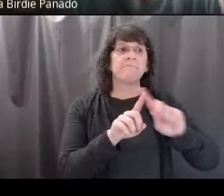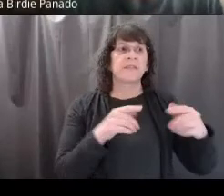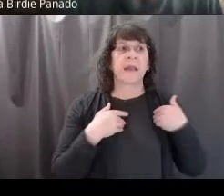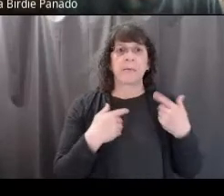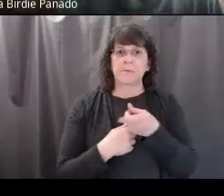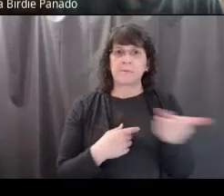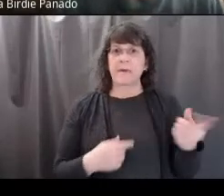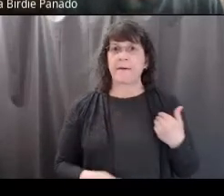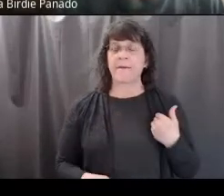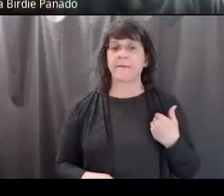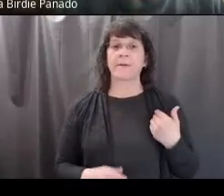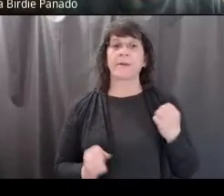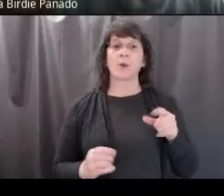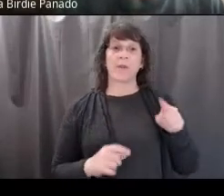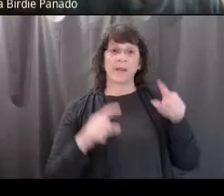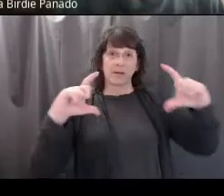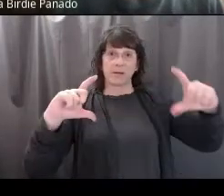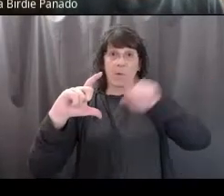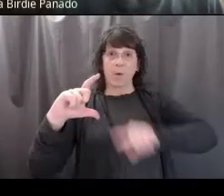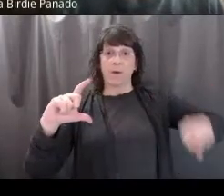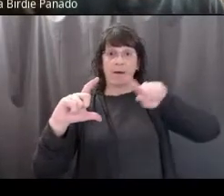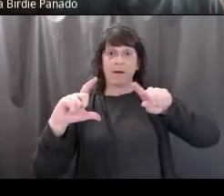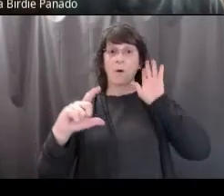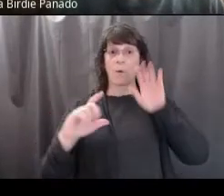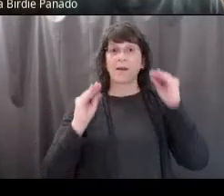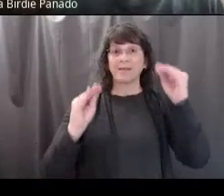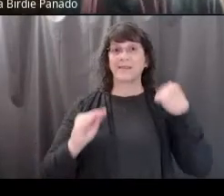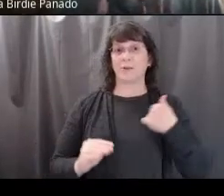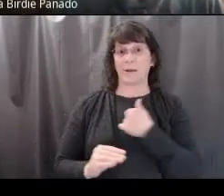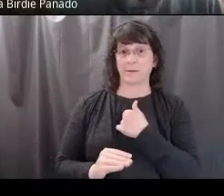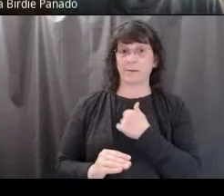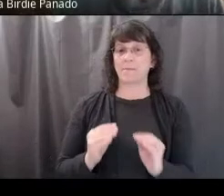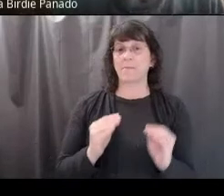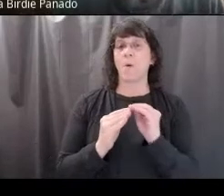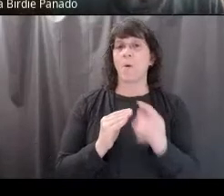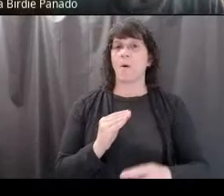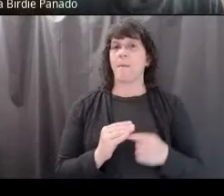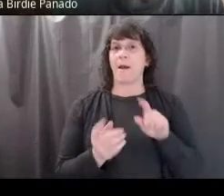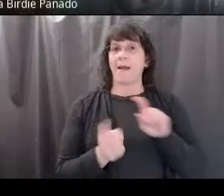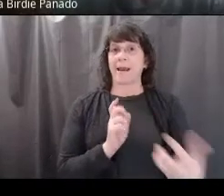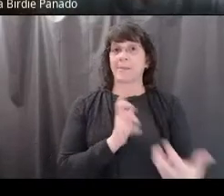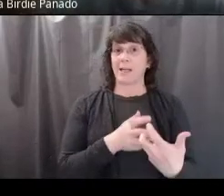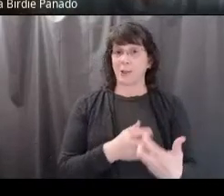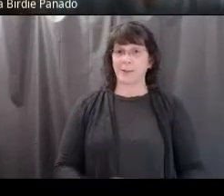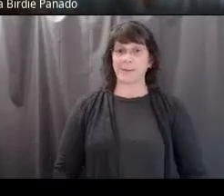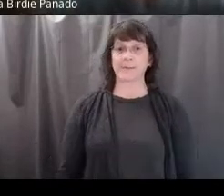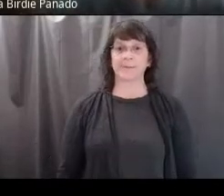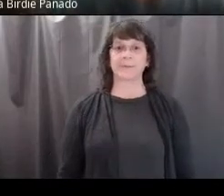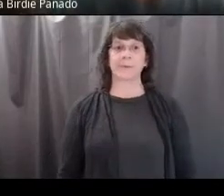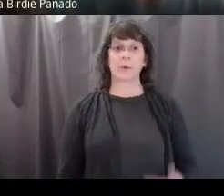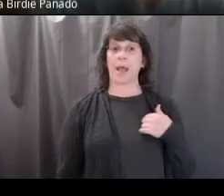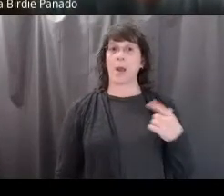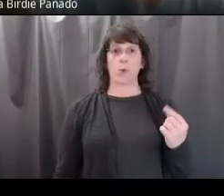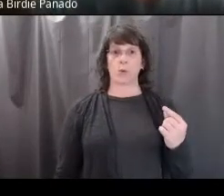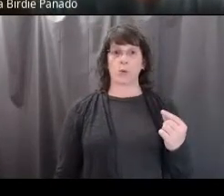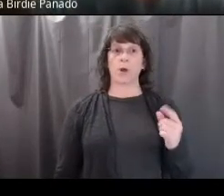have. So this wheel here is going to teach us more about adaptations. So I am going to